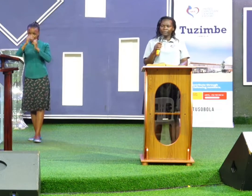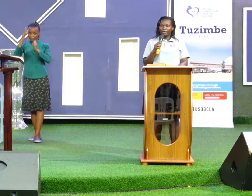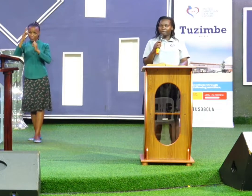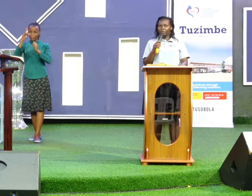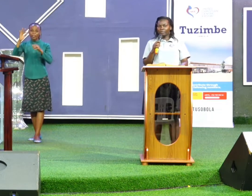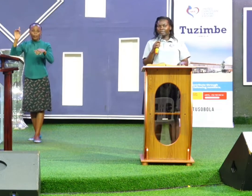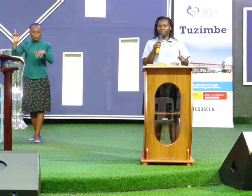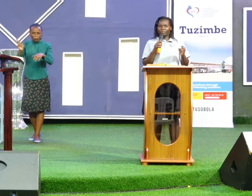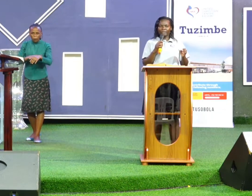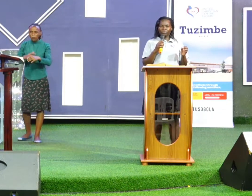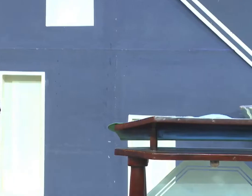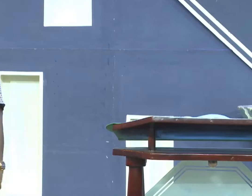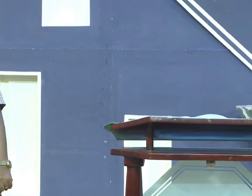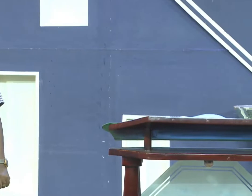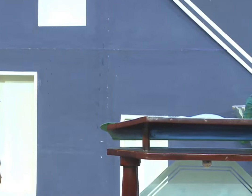spies.